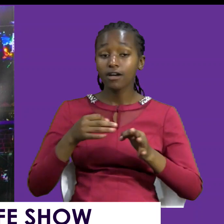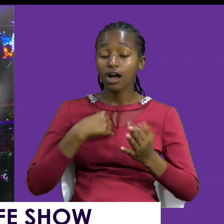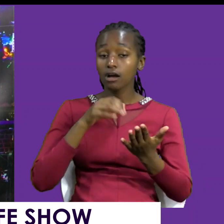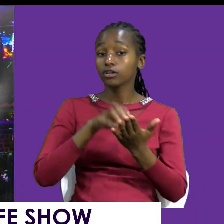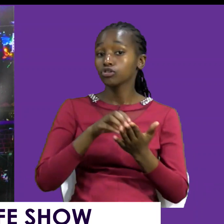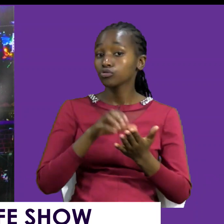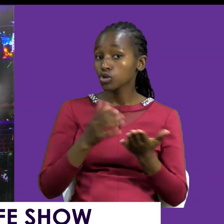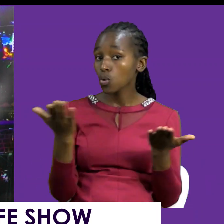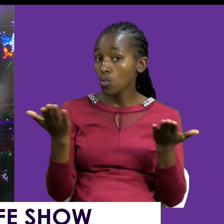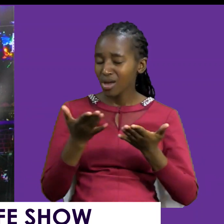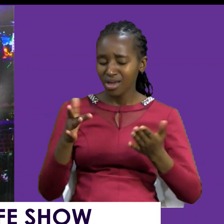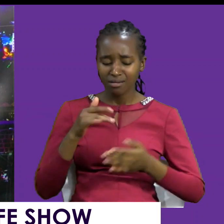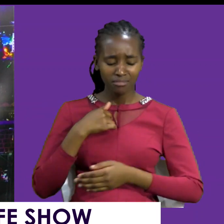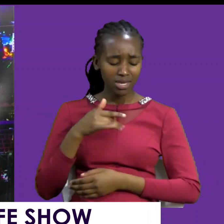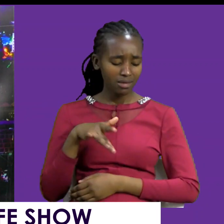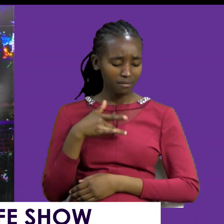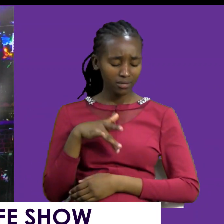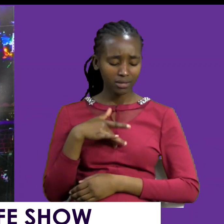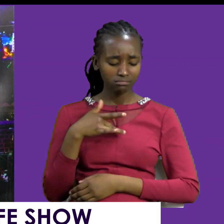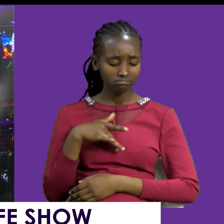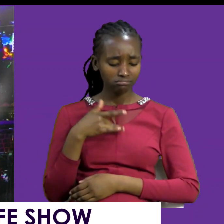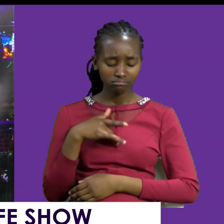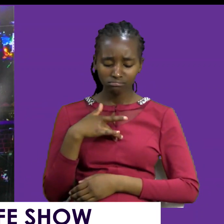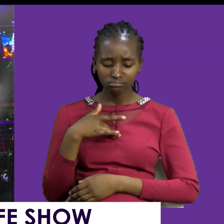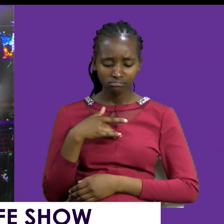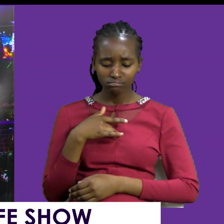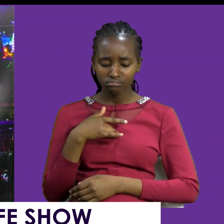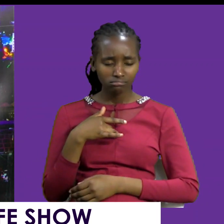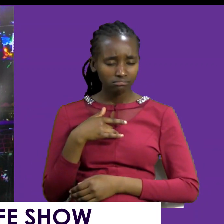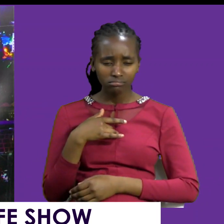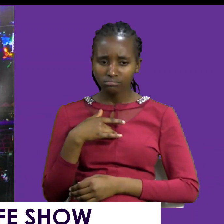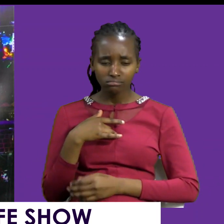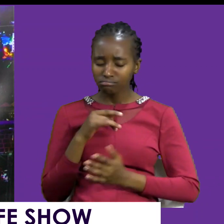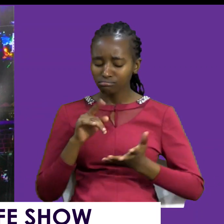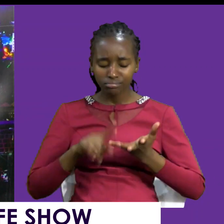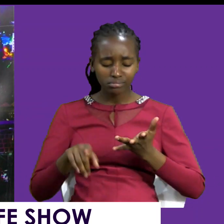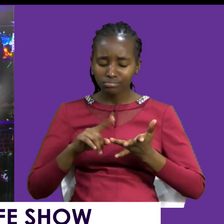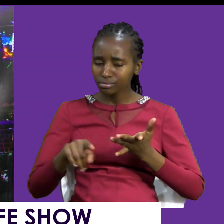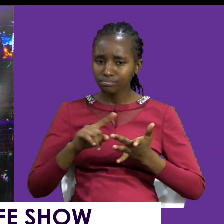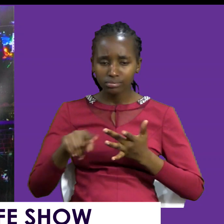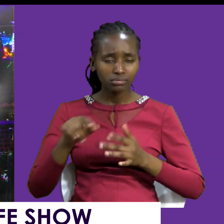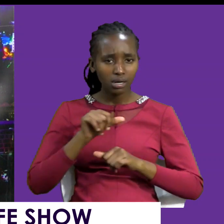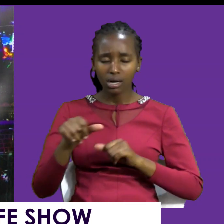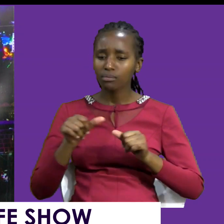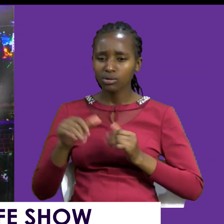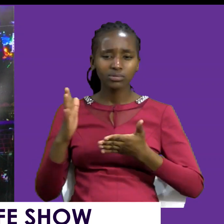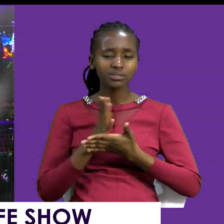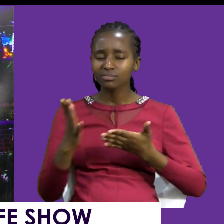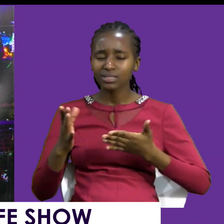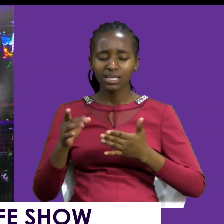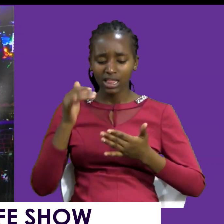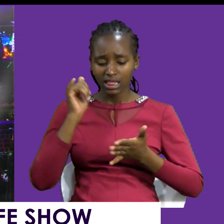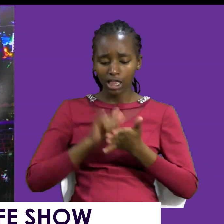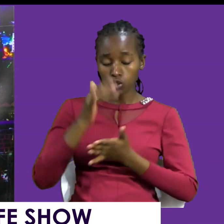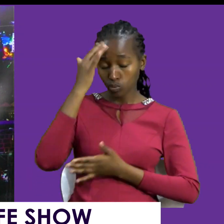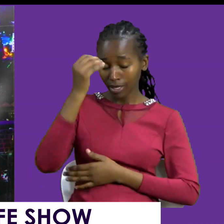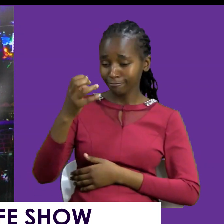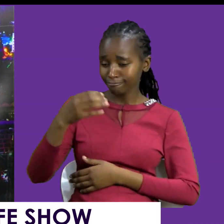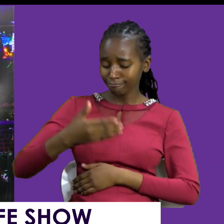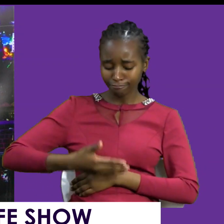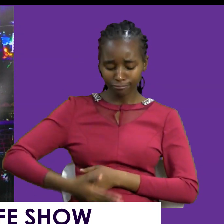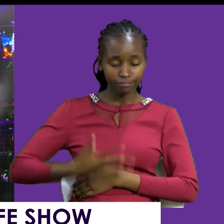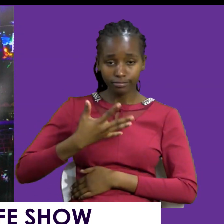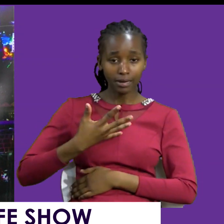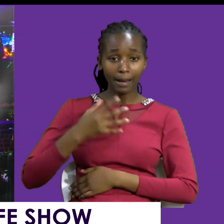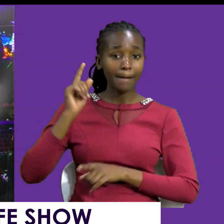me, oh, I feel, this way and that way, and you act angrily, I don't need to take it